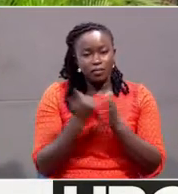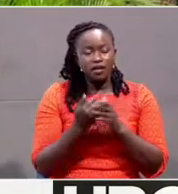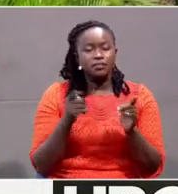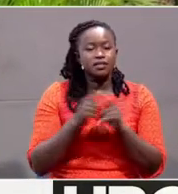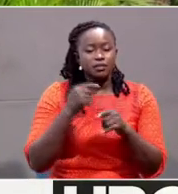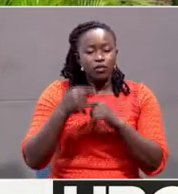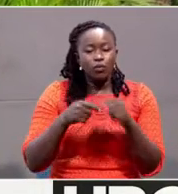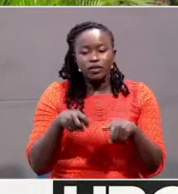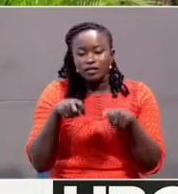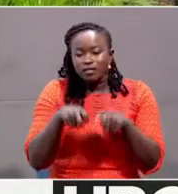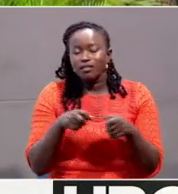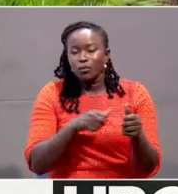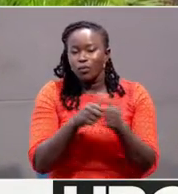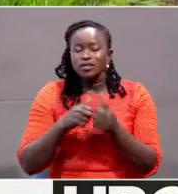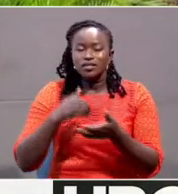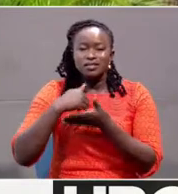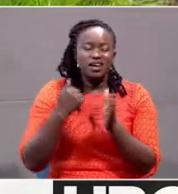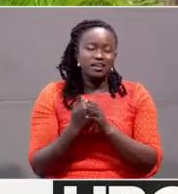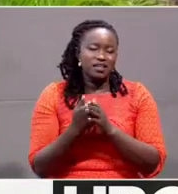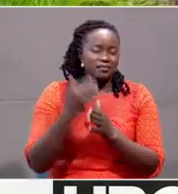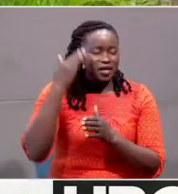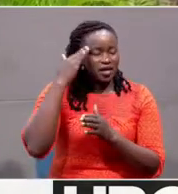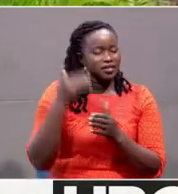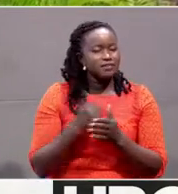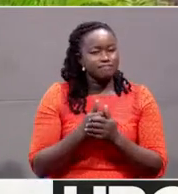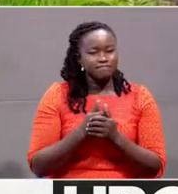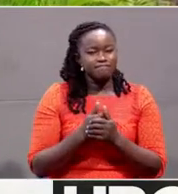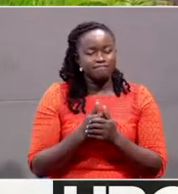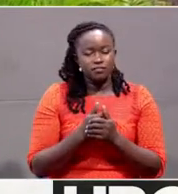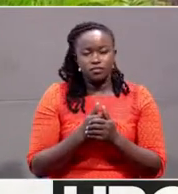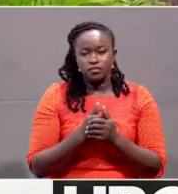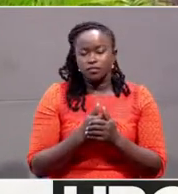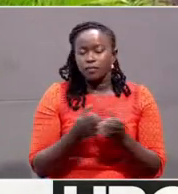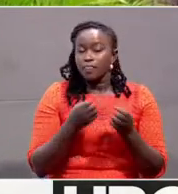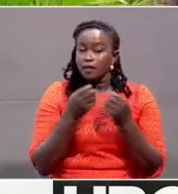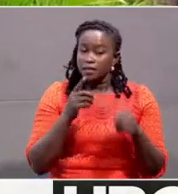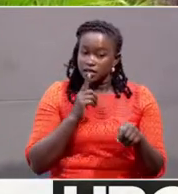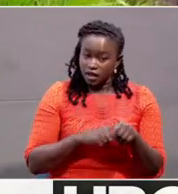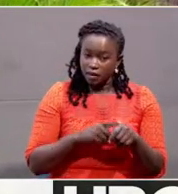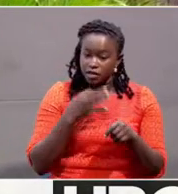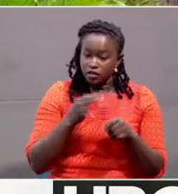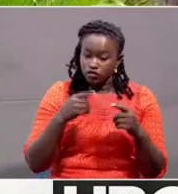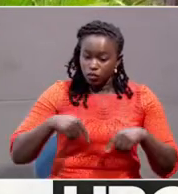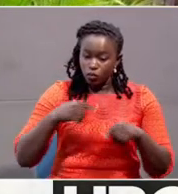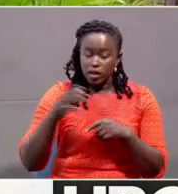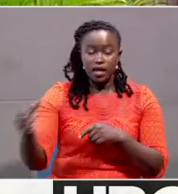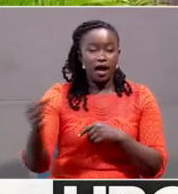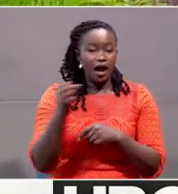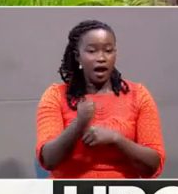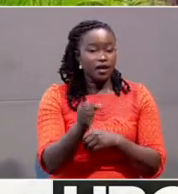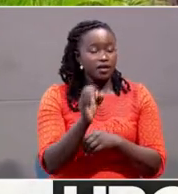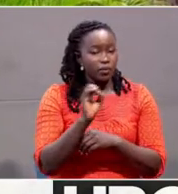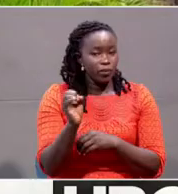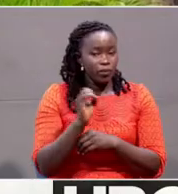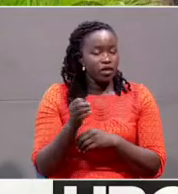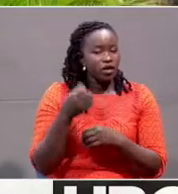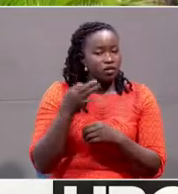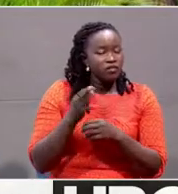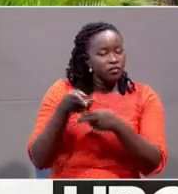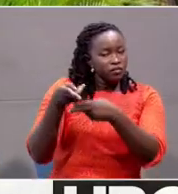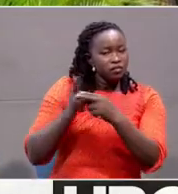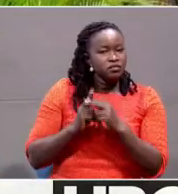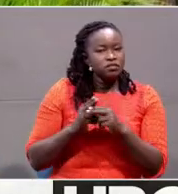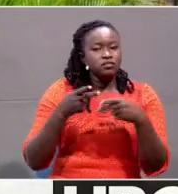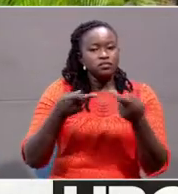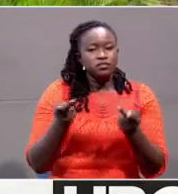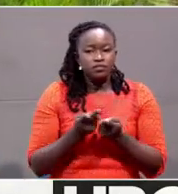sector heads. So most of the time, if we are not hiring of space